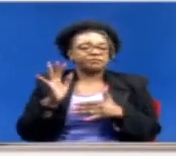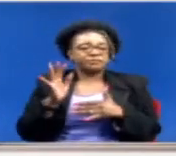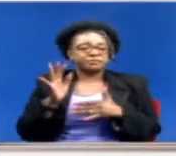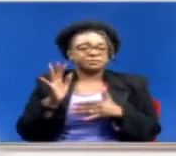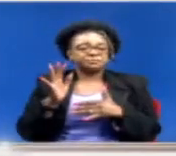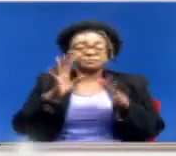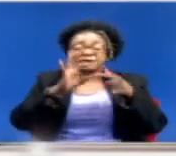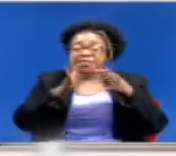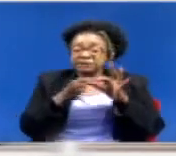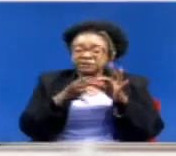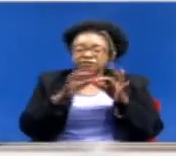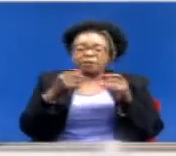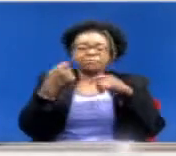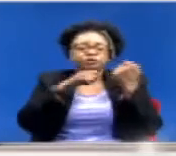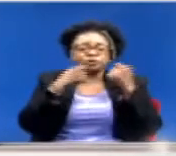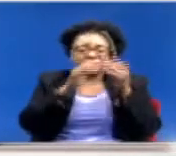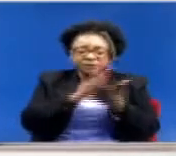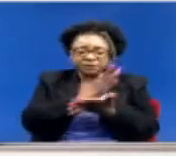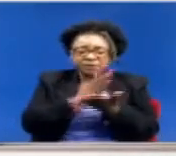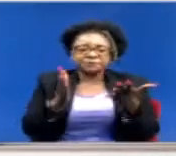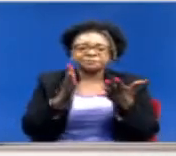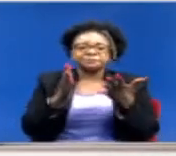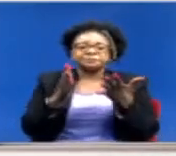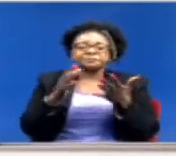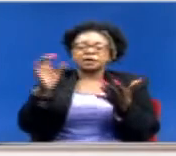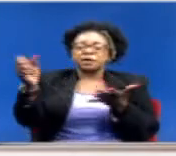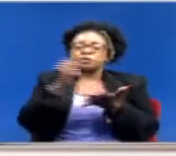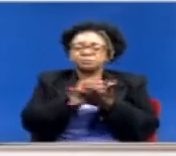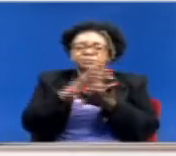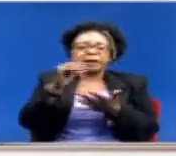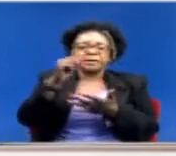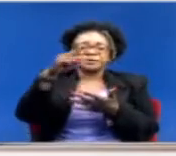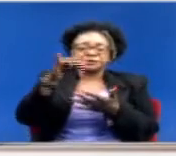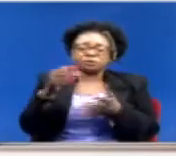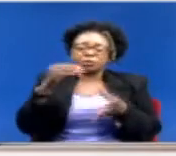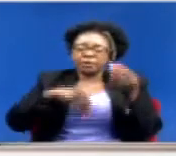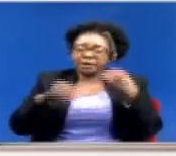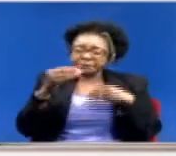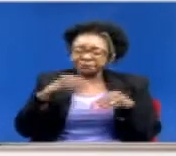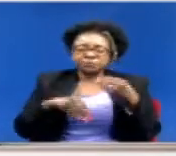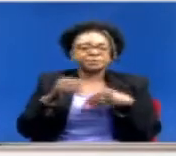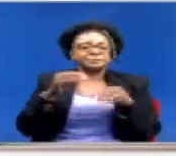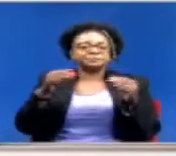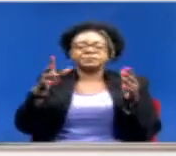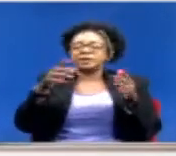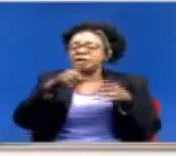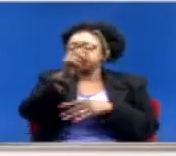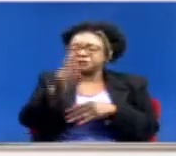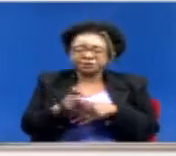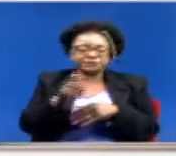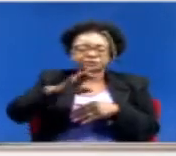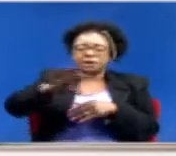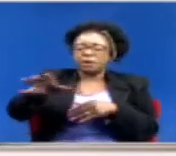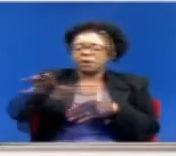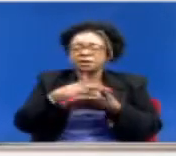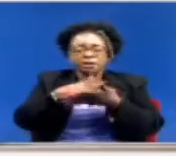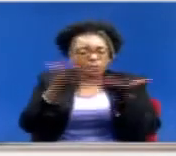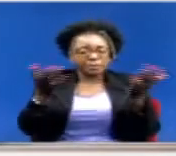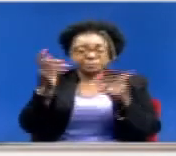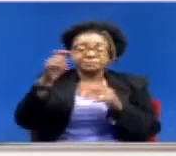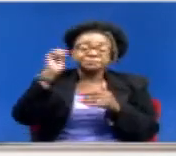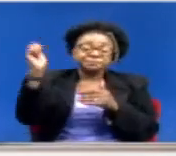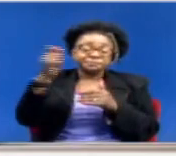from sugar sector, from recruitment agencies, corruption in counties, corruption in executive, corruption anywhere, the president is